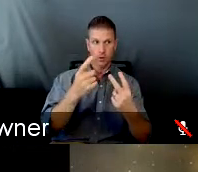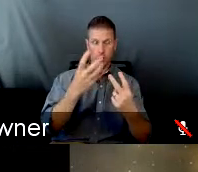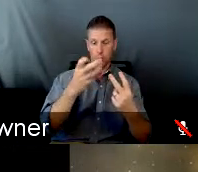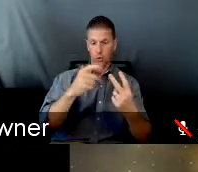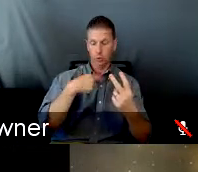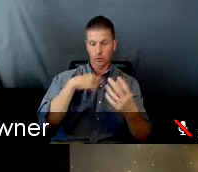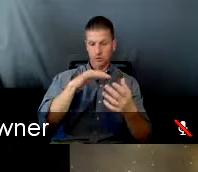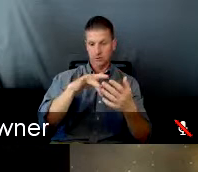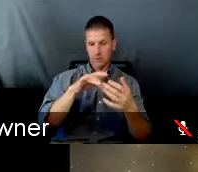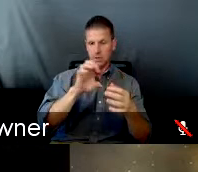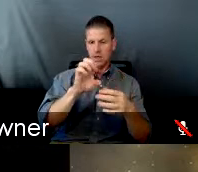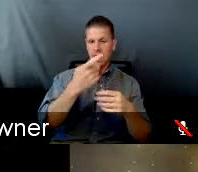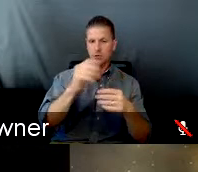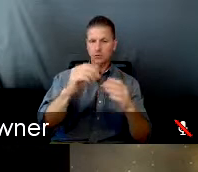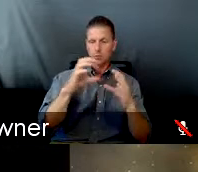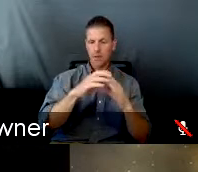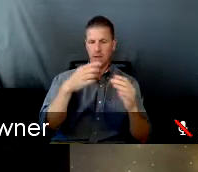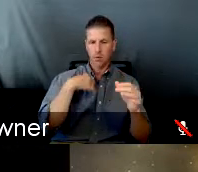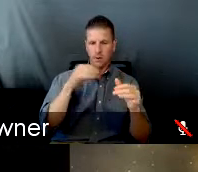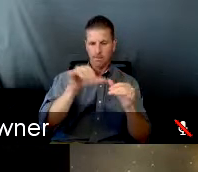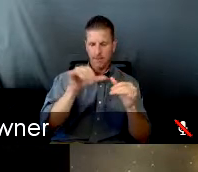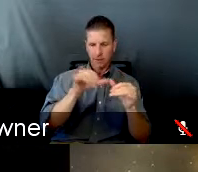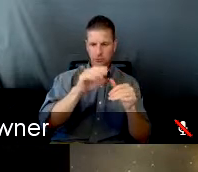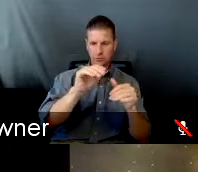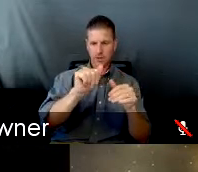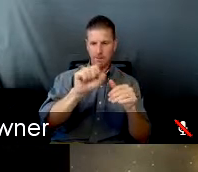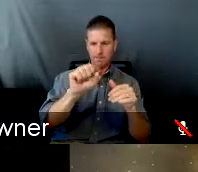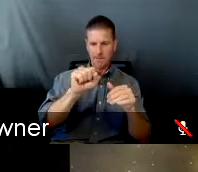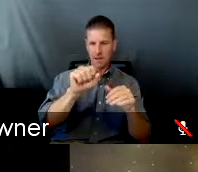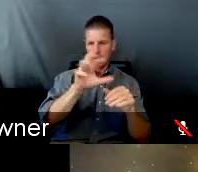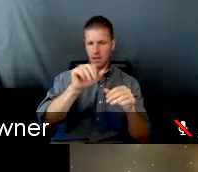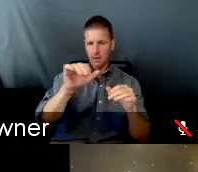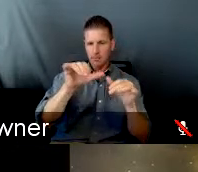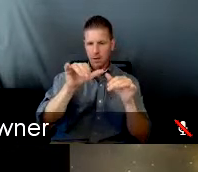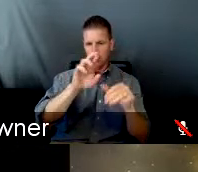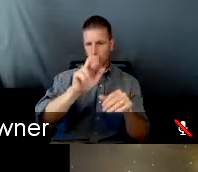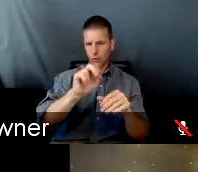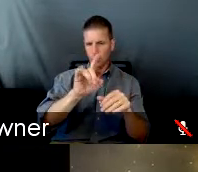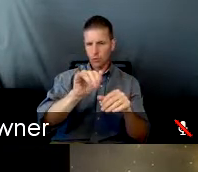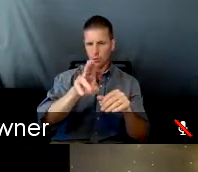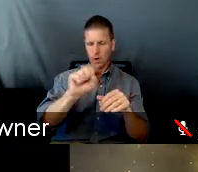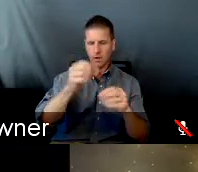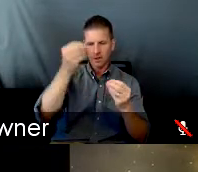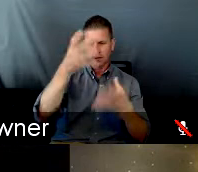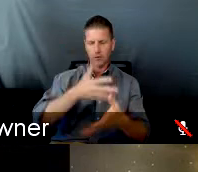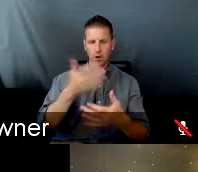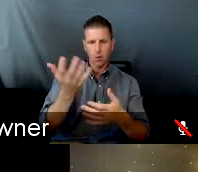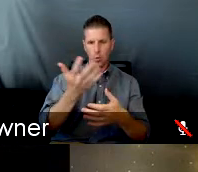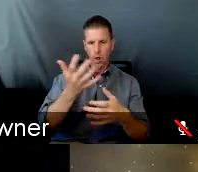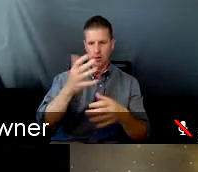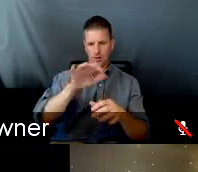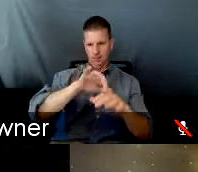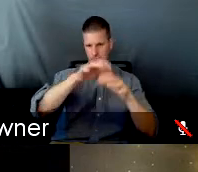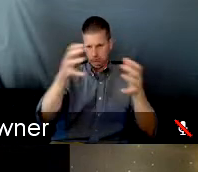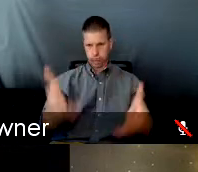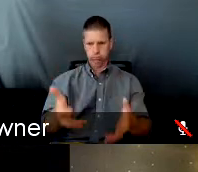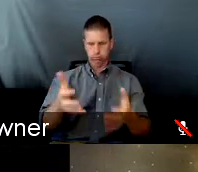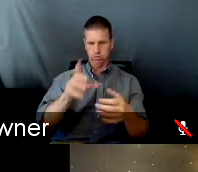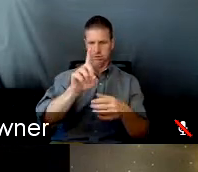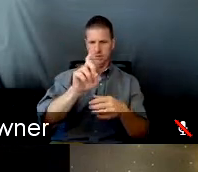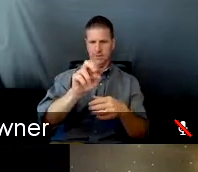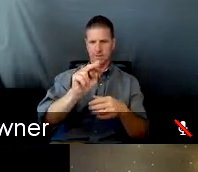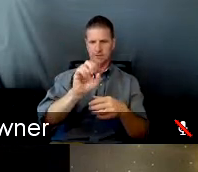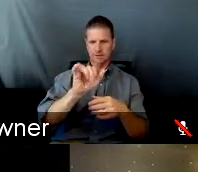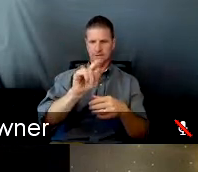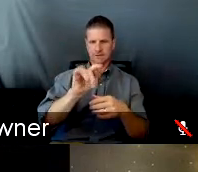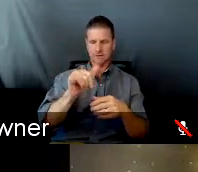study exoplanets, we measure the mass and the radius of the planets, and that gives us some sort of sense of what the bulk density of the planet is. So we